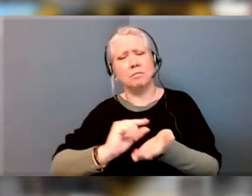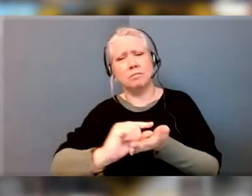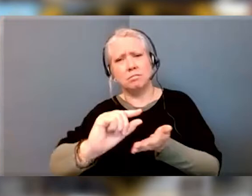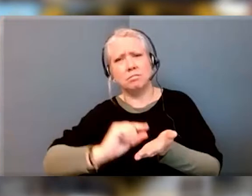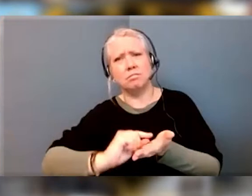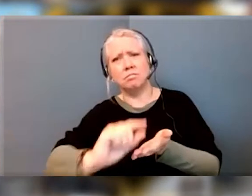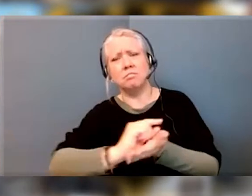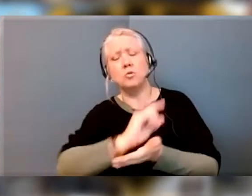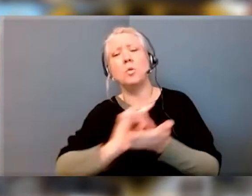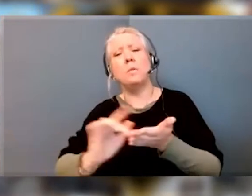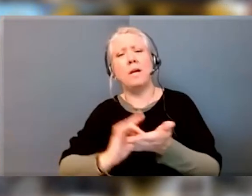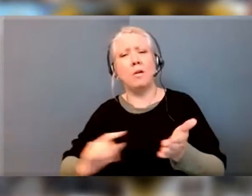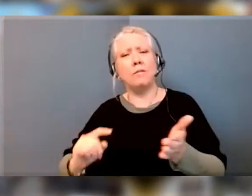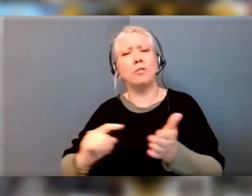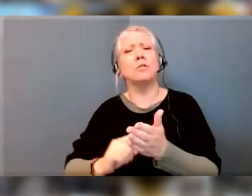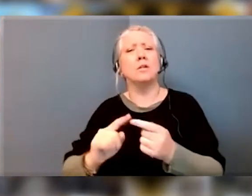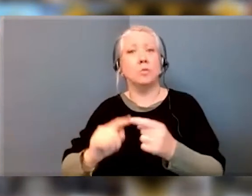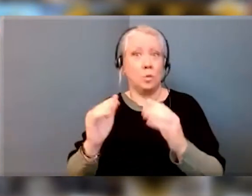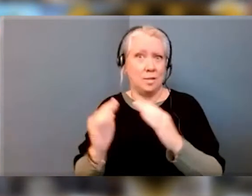Next slide, please.